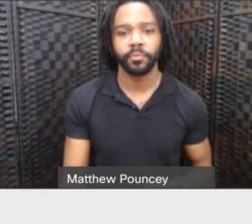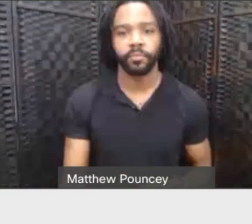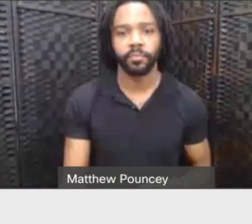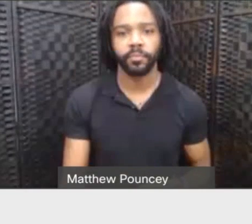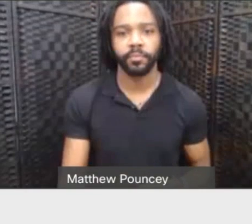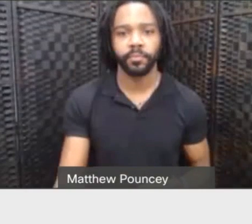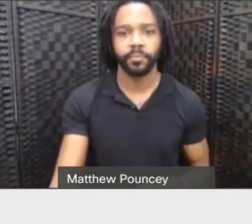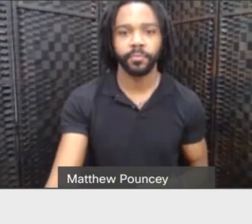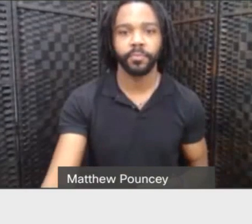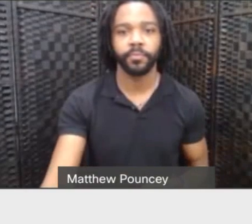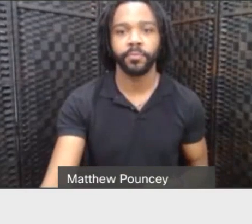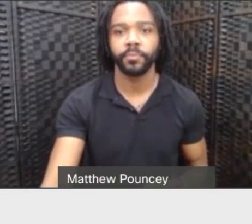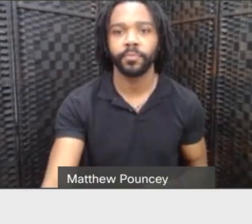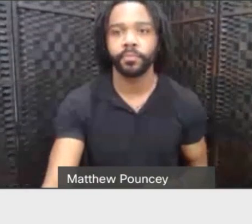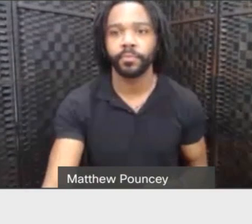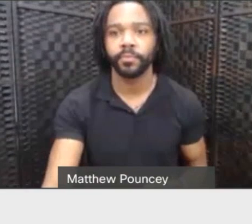There we go.